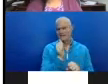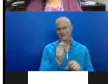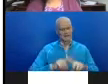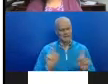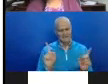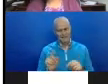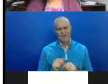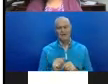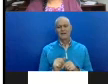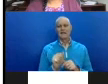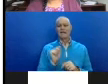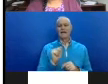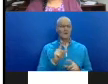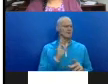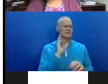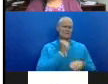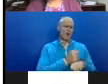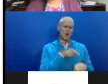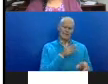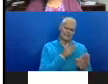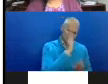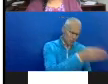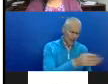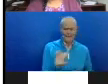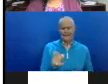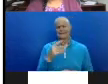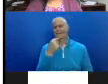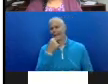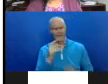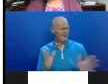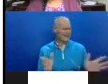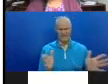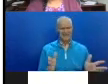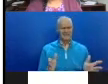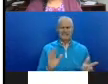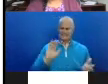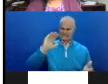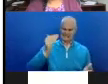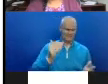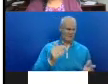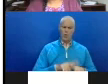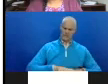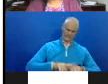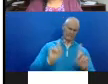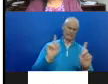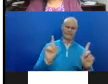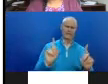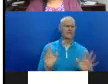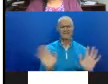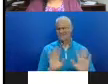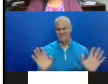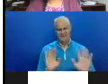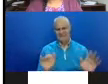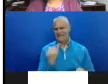think when we set it up as like straight services, gay services, or whatever, it just makes it seem like we're talking about completely